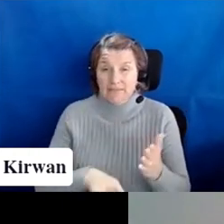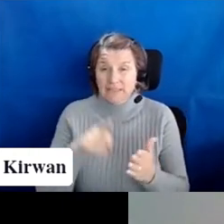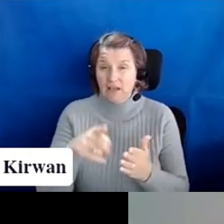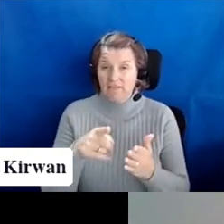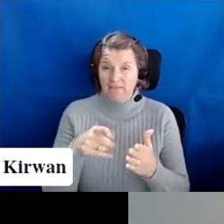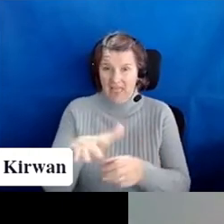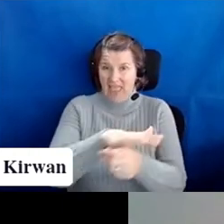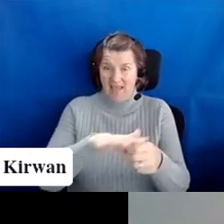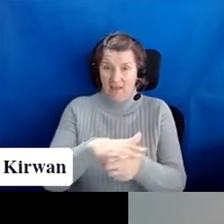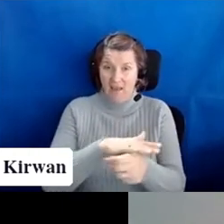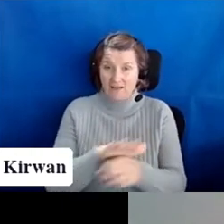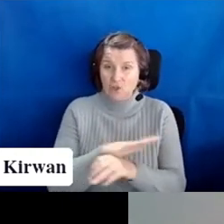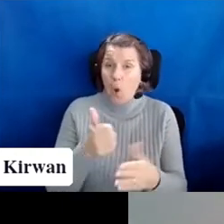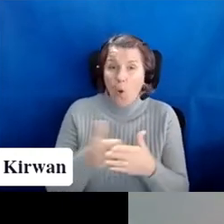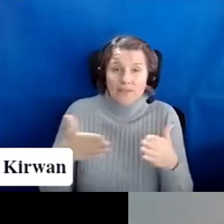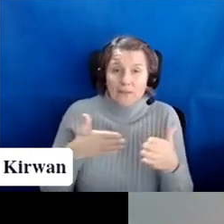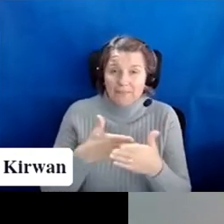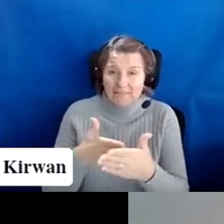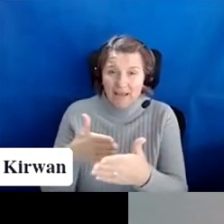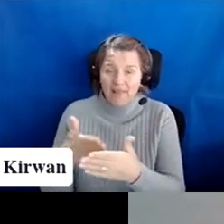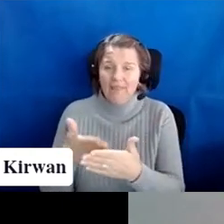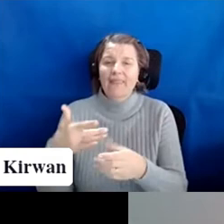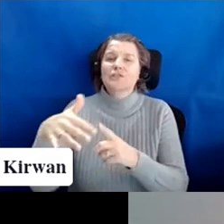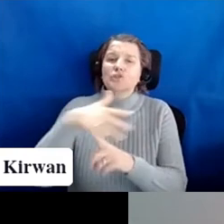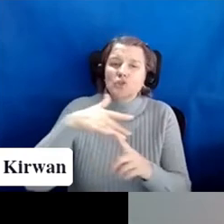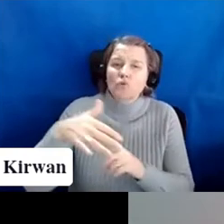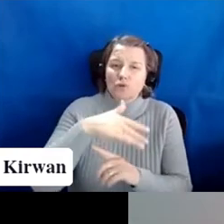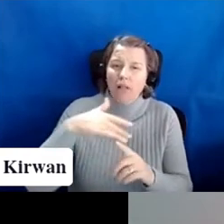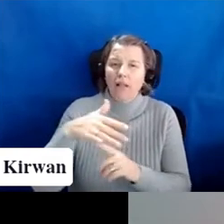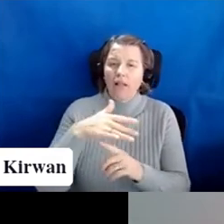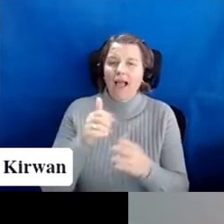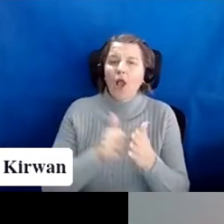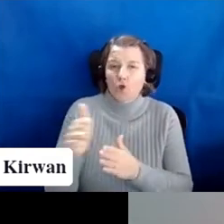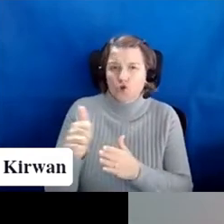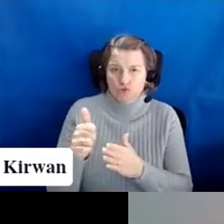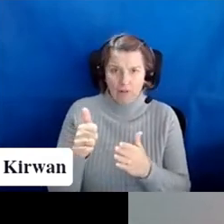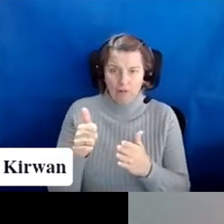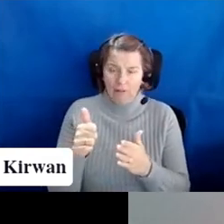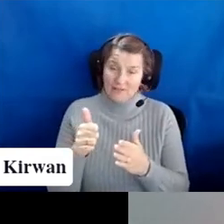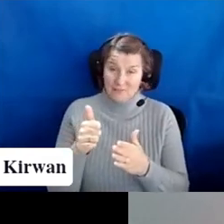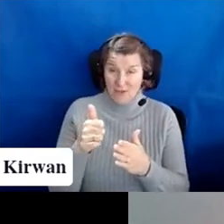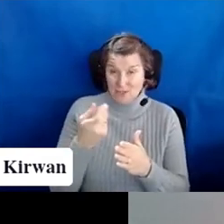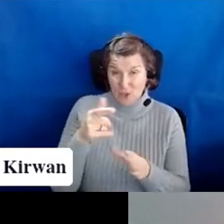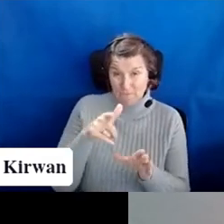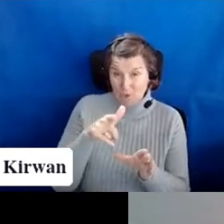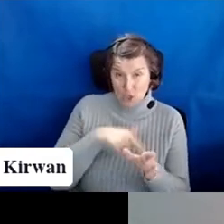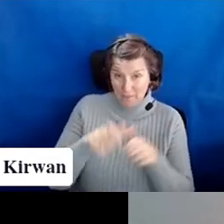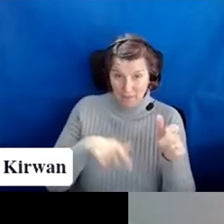in. I think it's the social and cultural capital that some young people do not